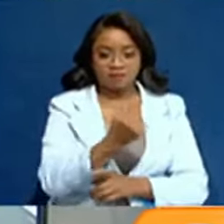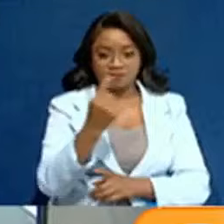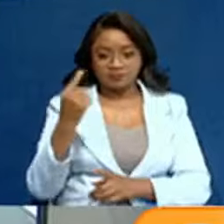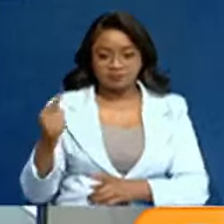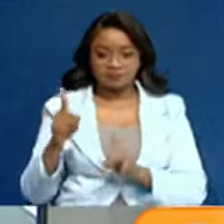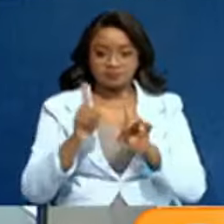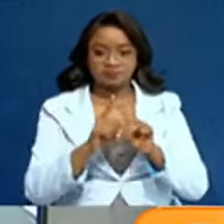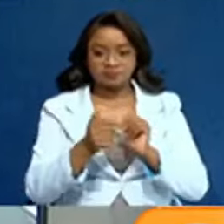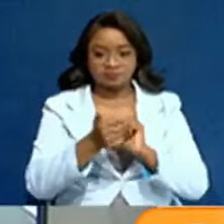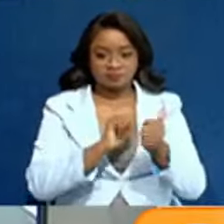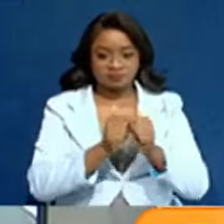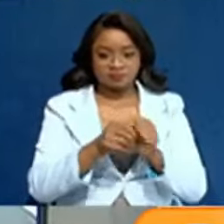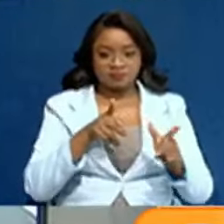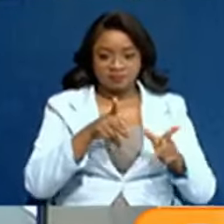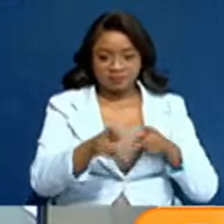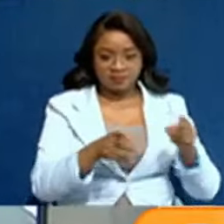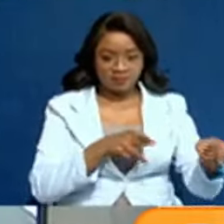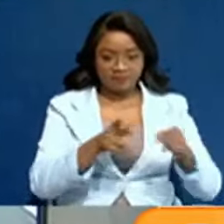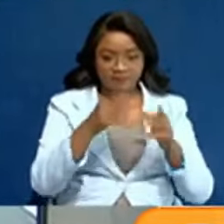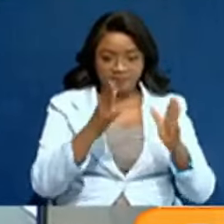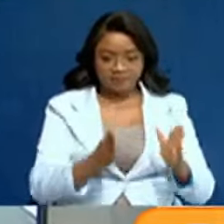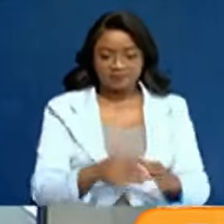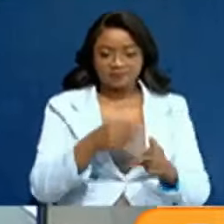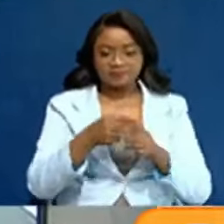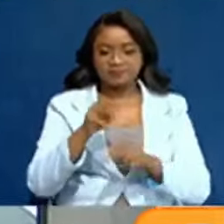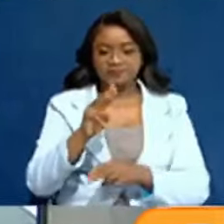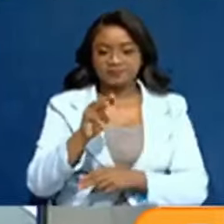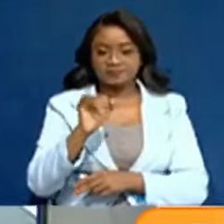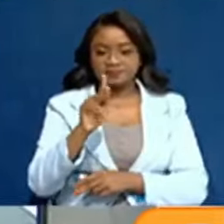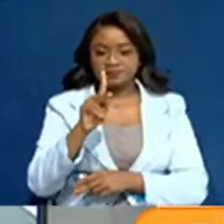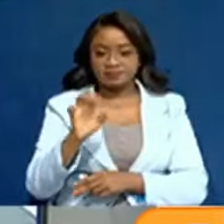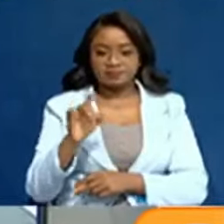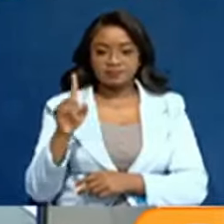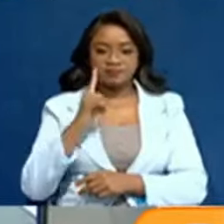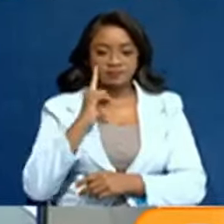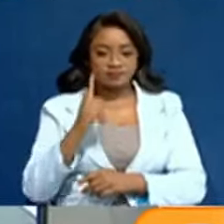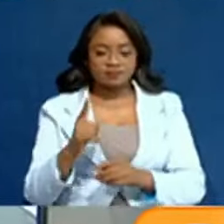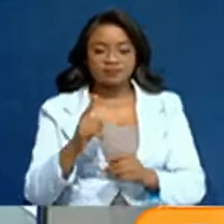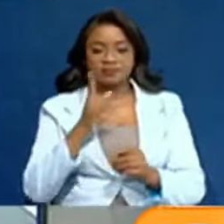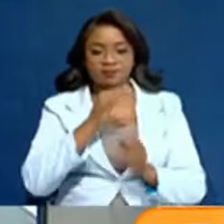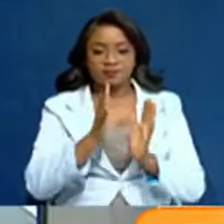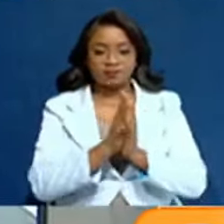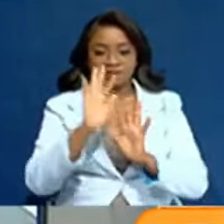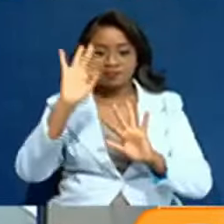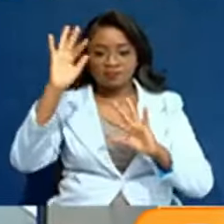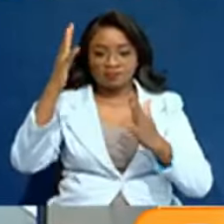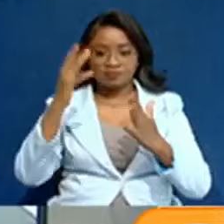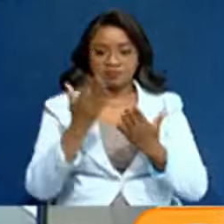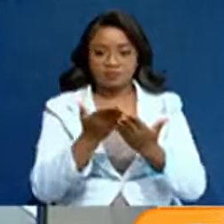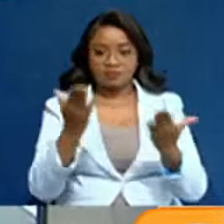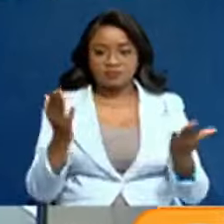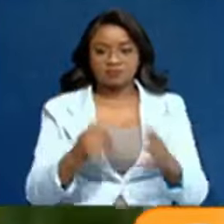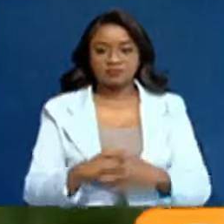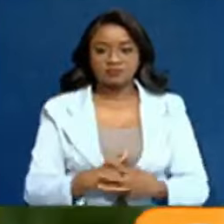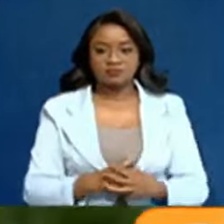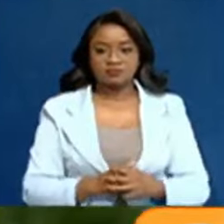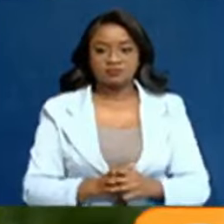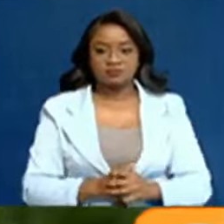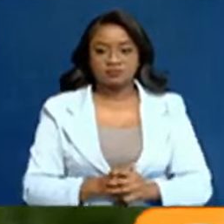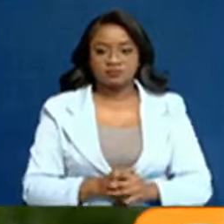sports editor Mike Okinyi witnessed the celebrations that began with the procession into the City of Champions.